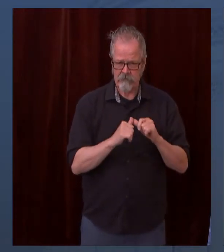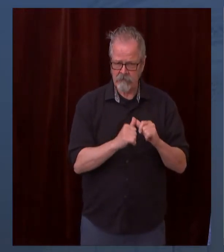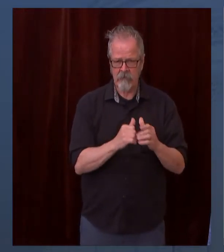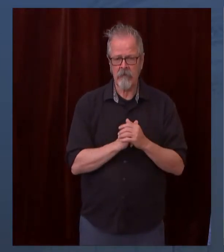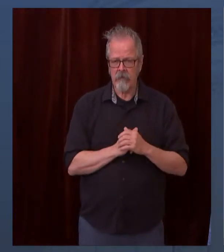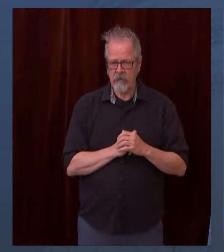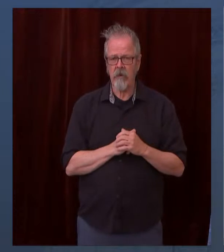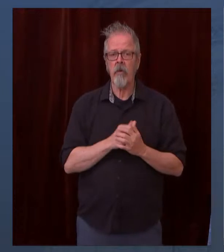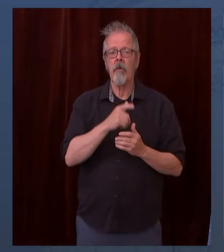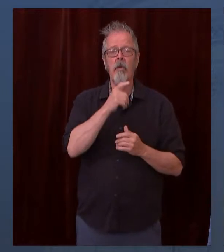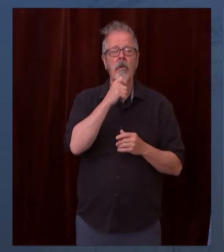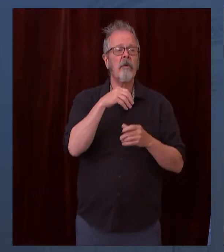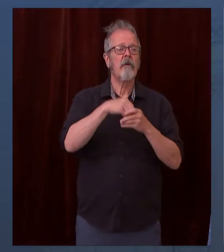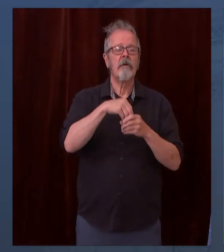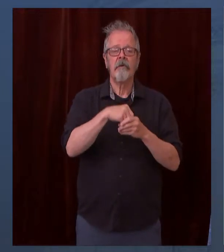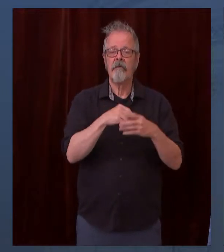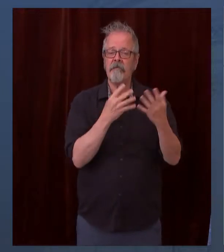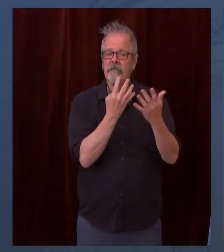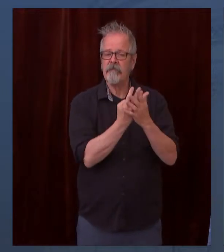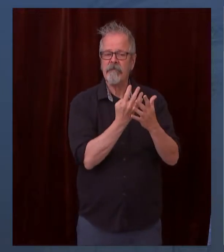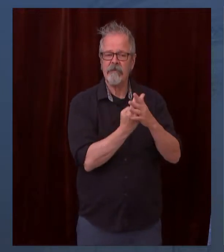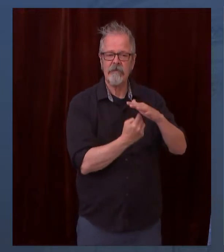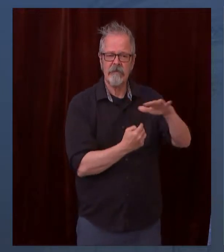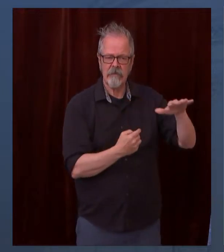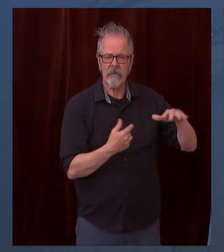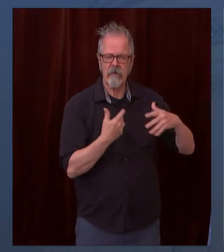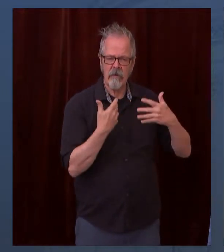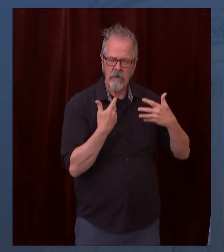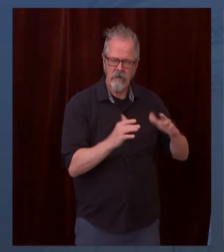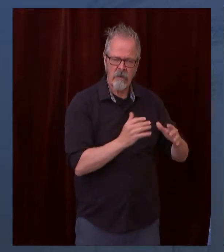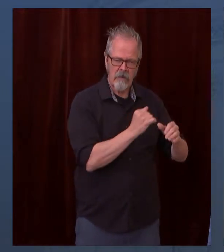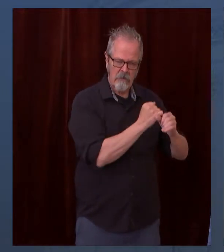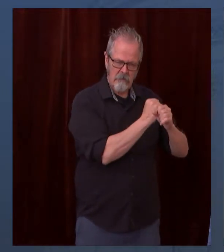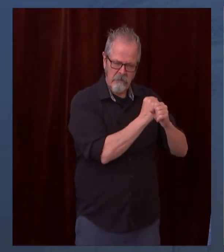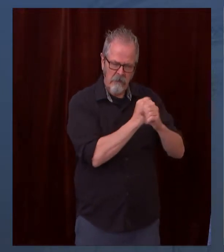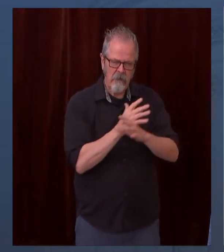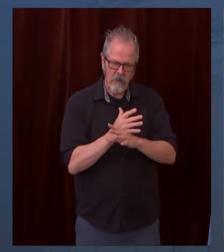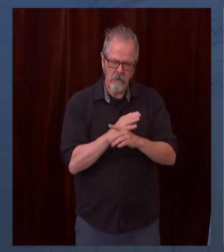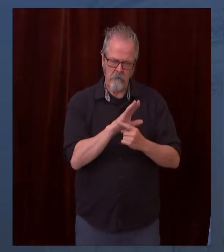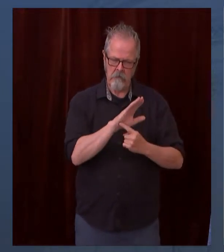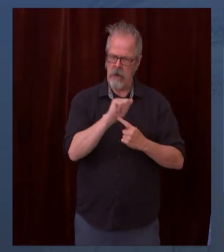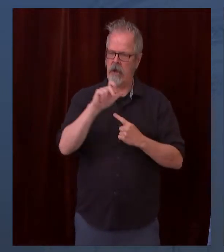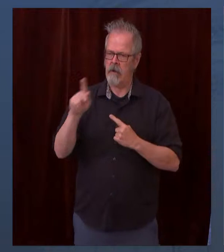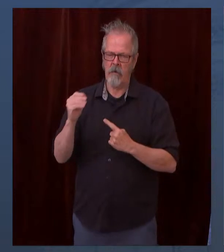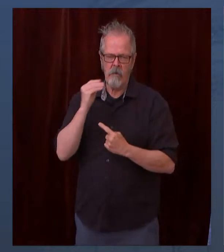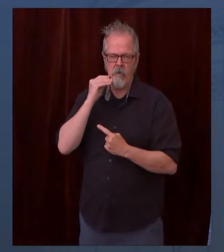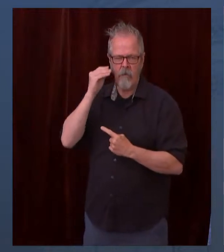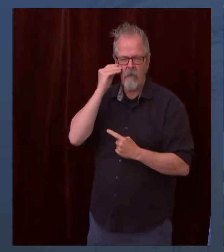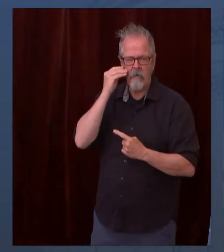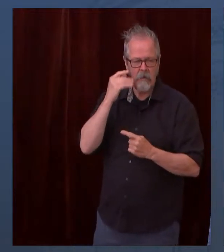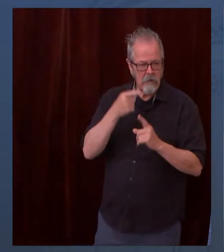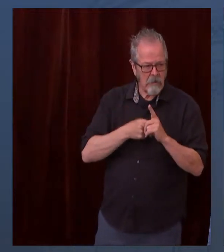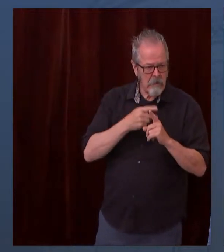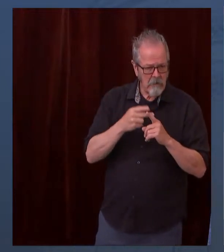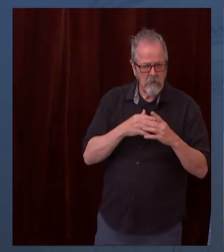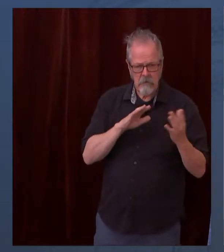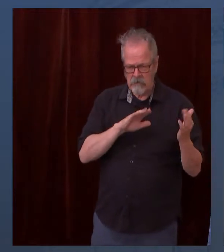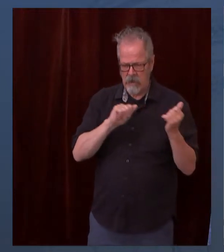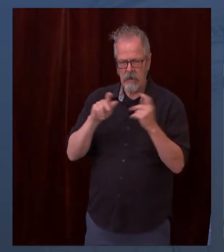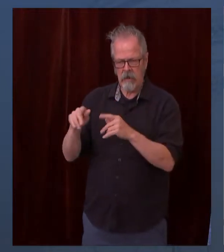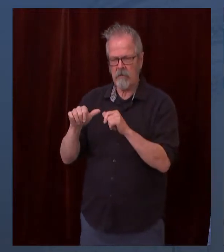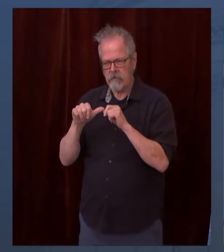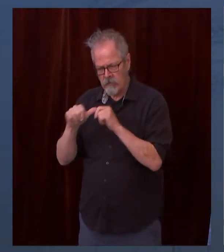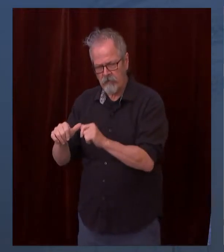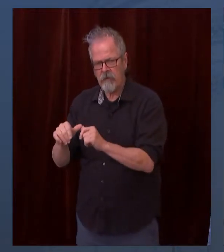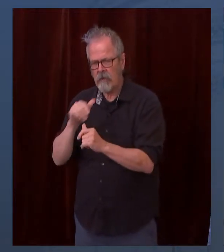home. And to stay home. And that is what you've asked me to do, and that is what we will